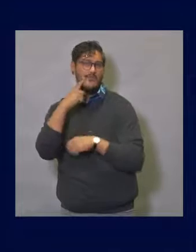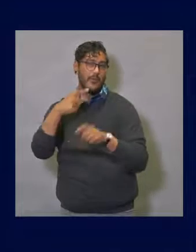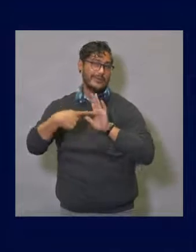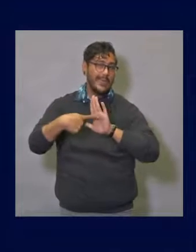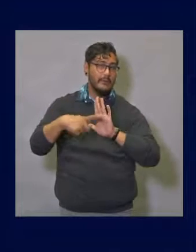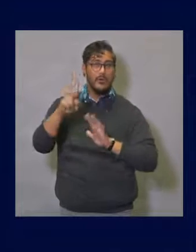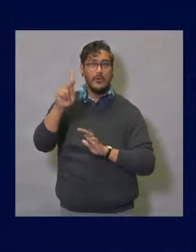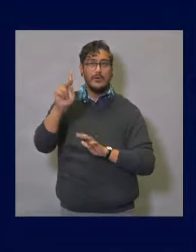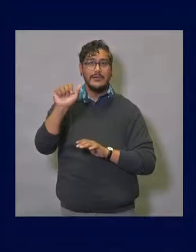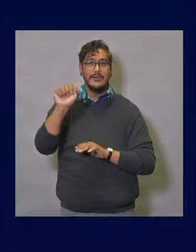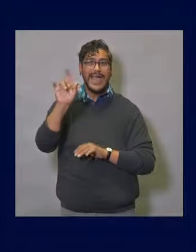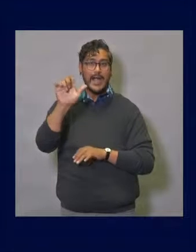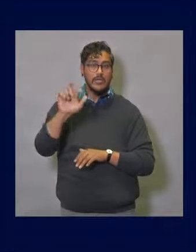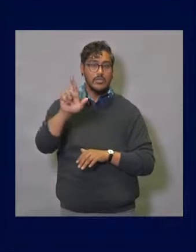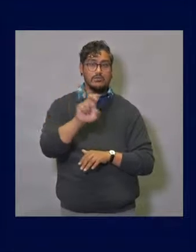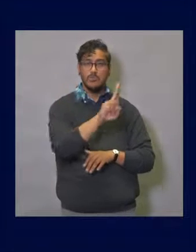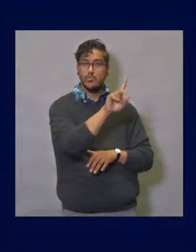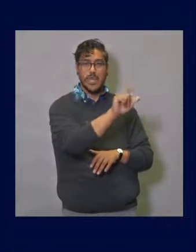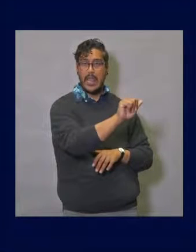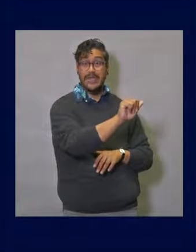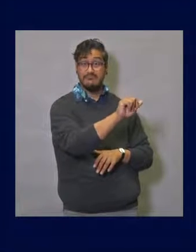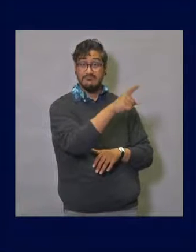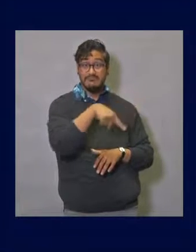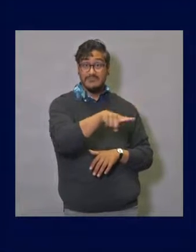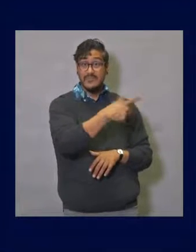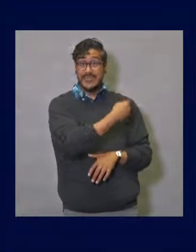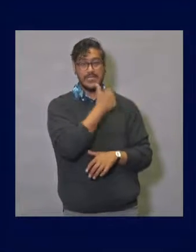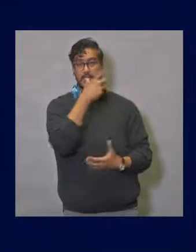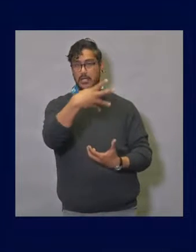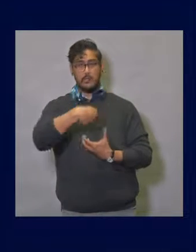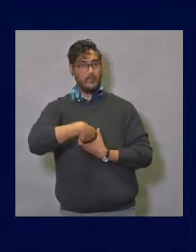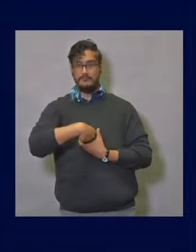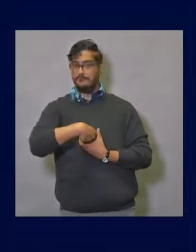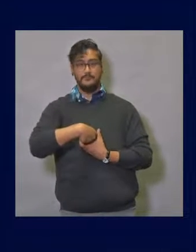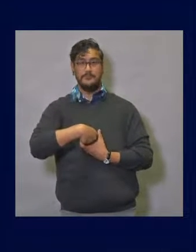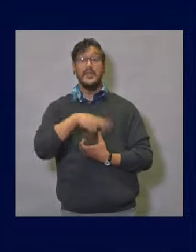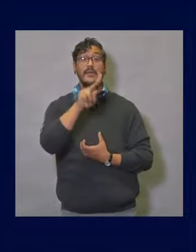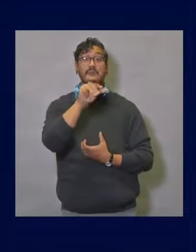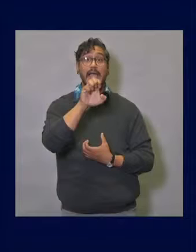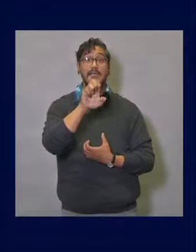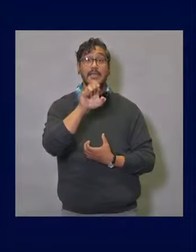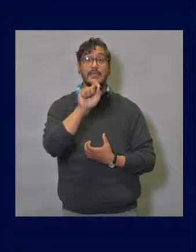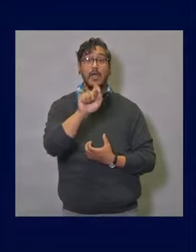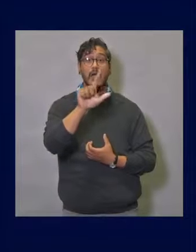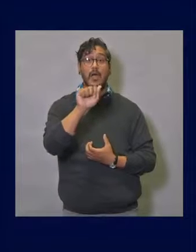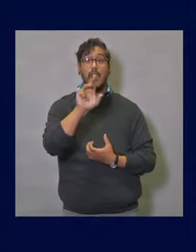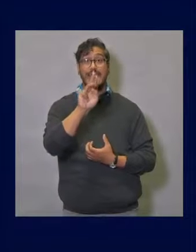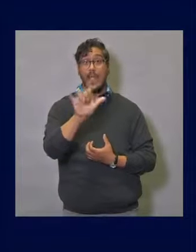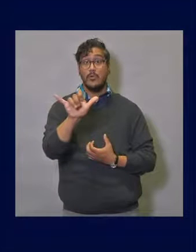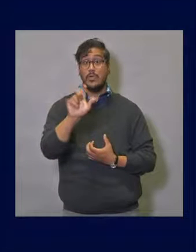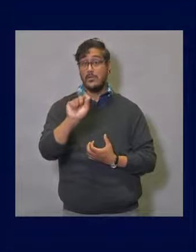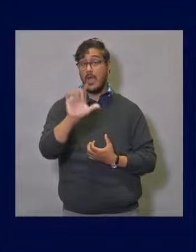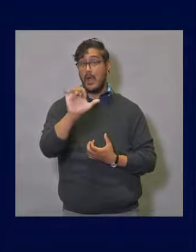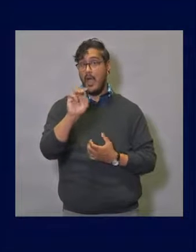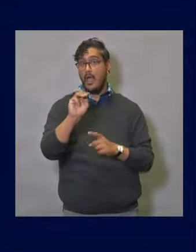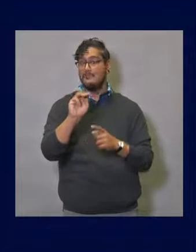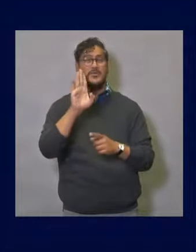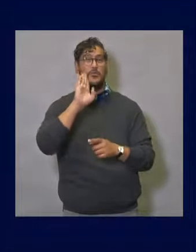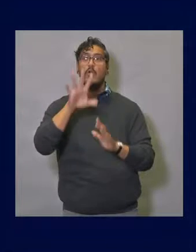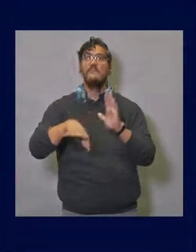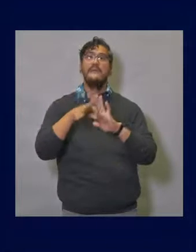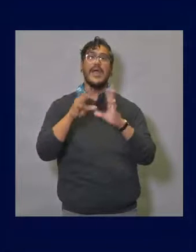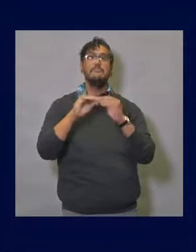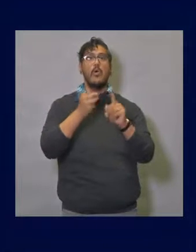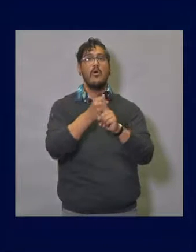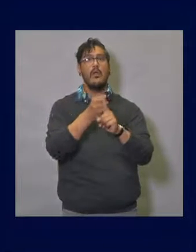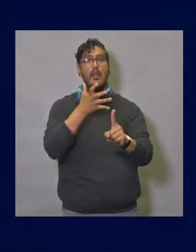and UCLA. On our website, vaccinatelacounty.com, you can find information about all the sites that will